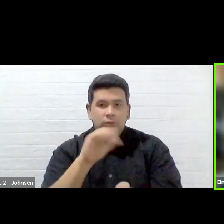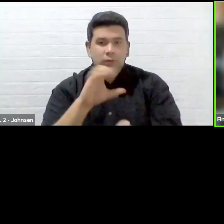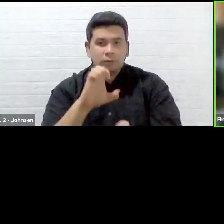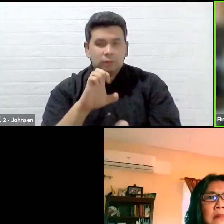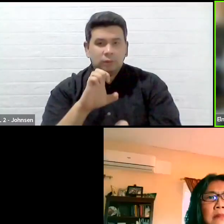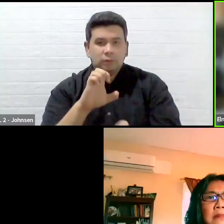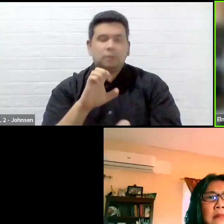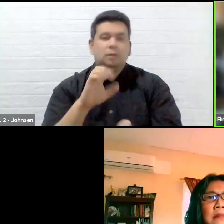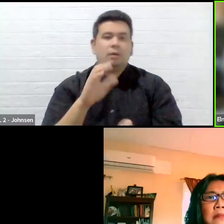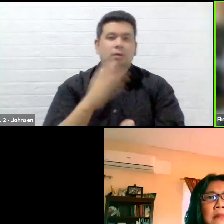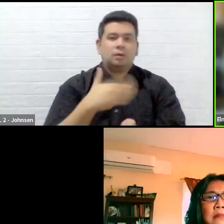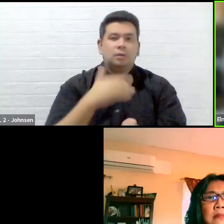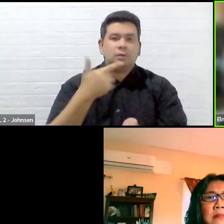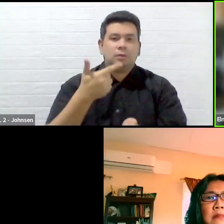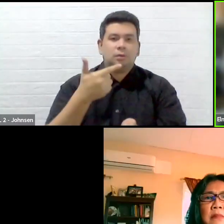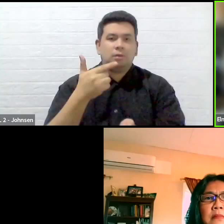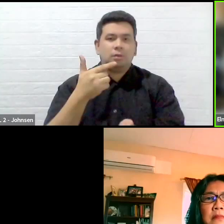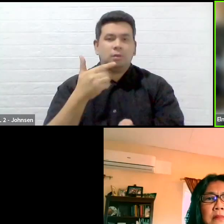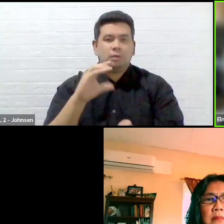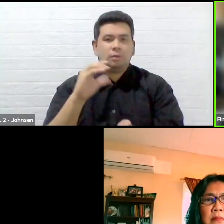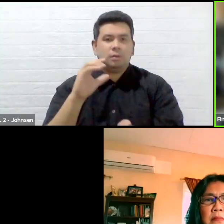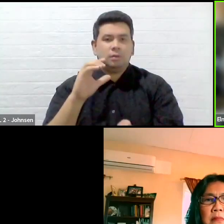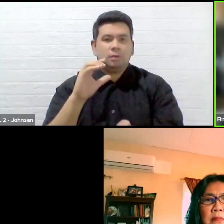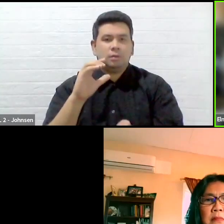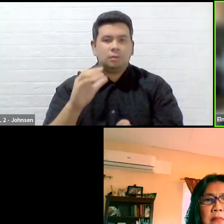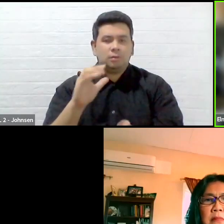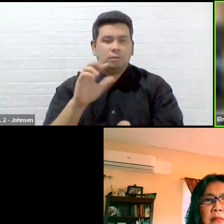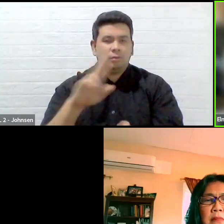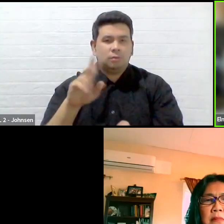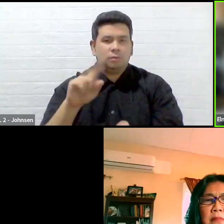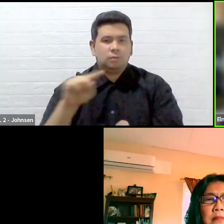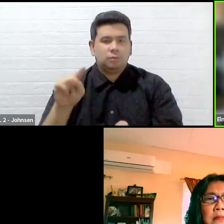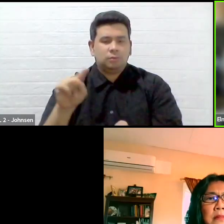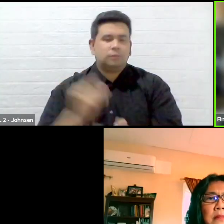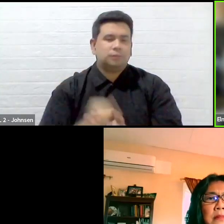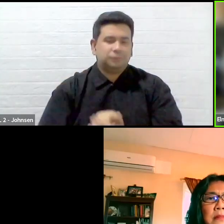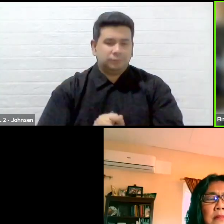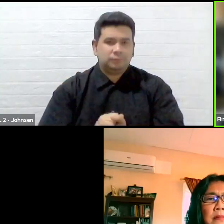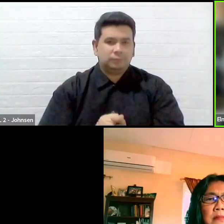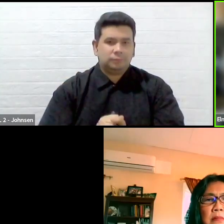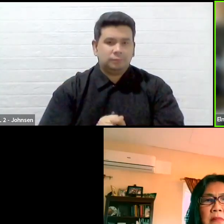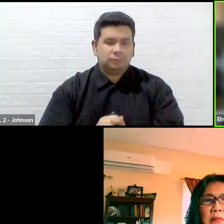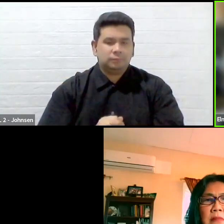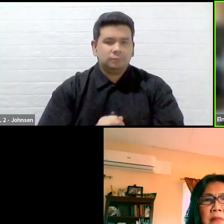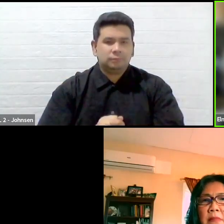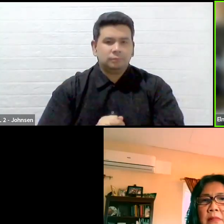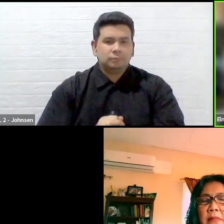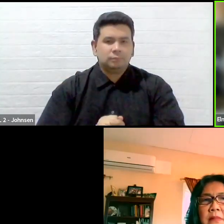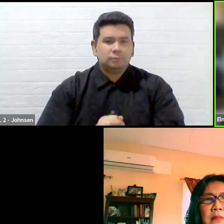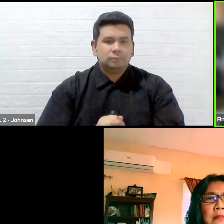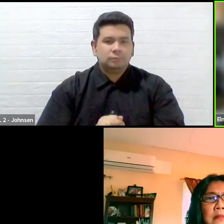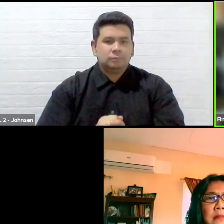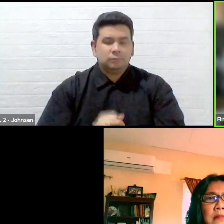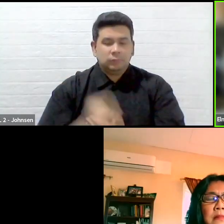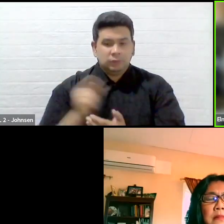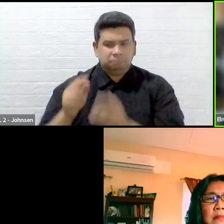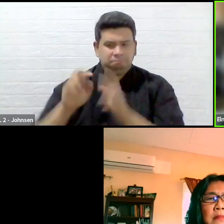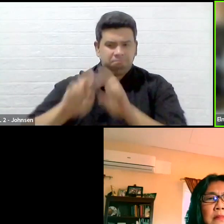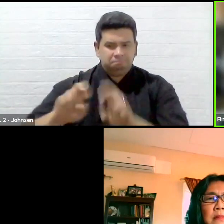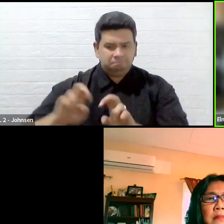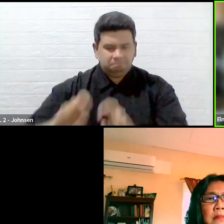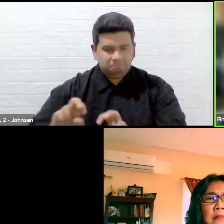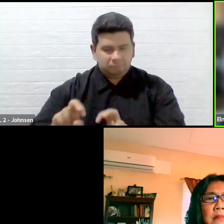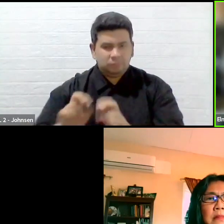Institute, and she has a PhD in sociology from the University of the Philippines. Her research interests are in the field